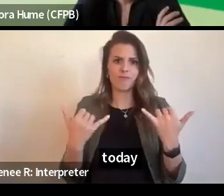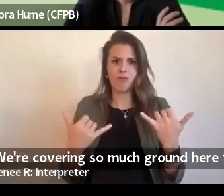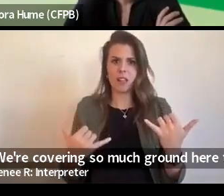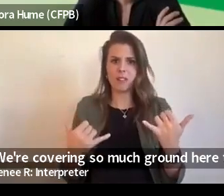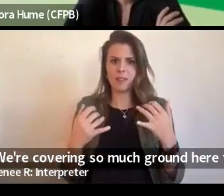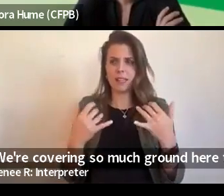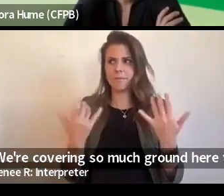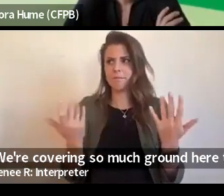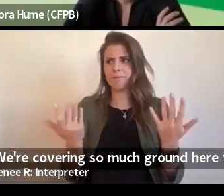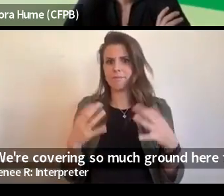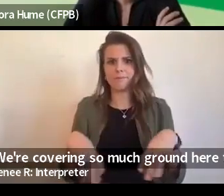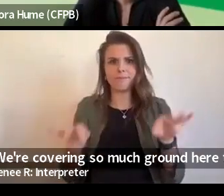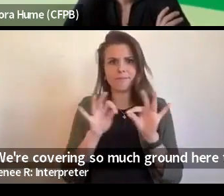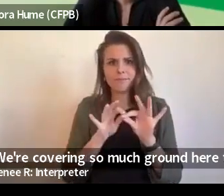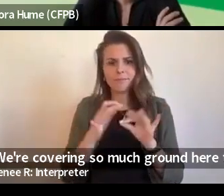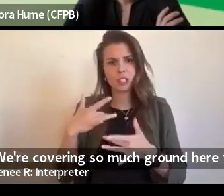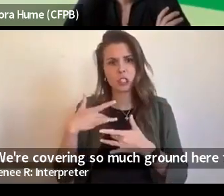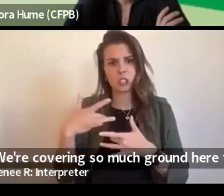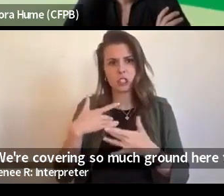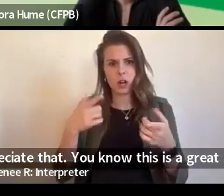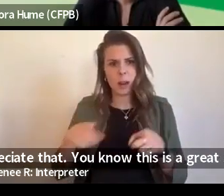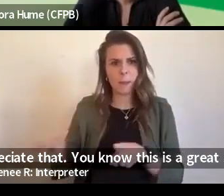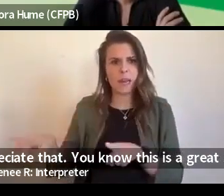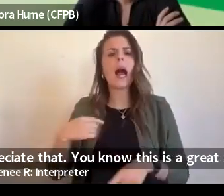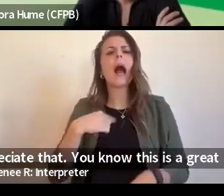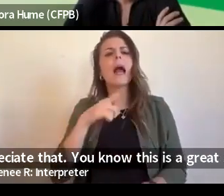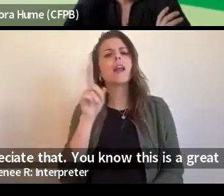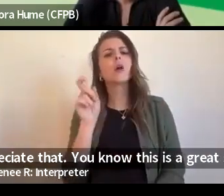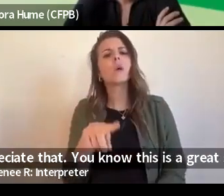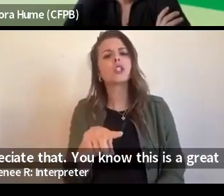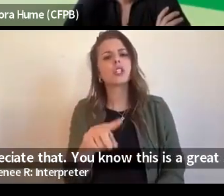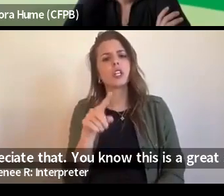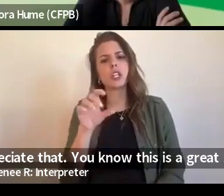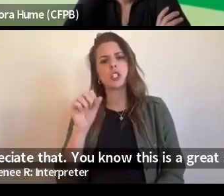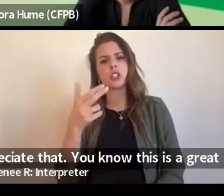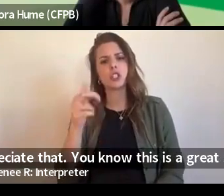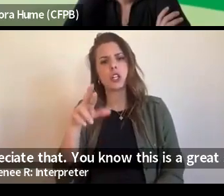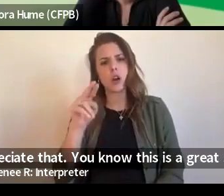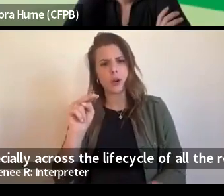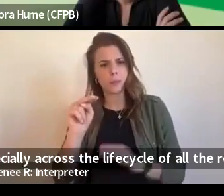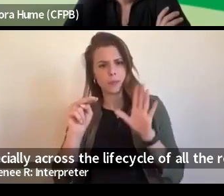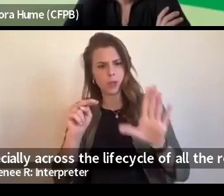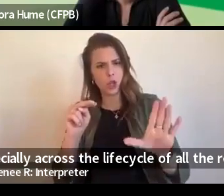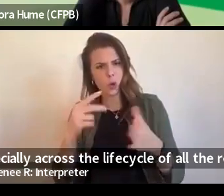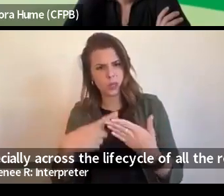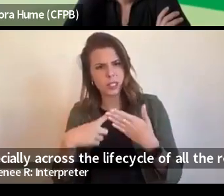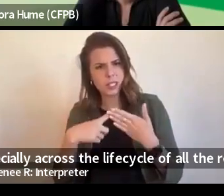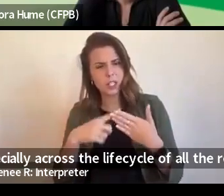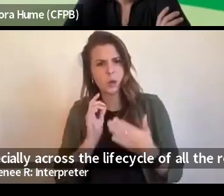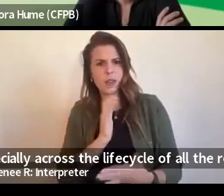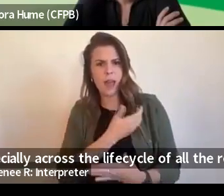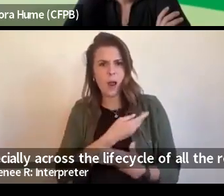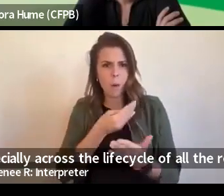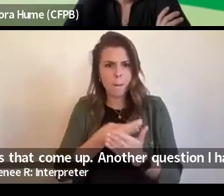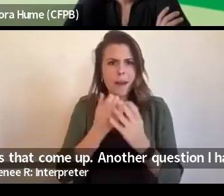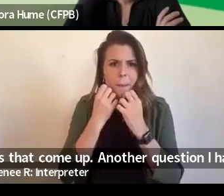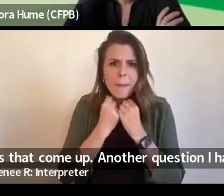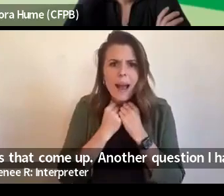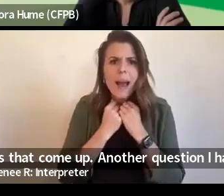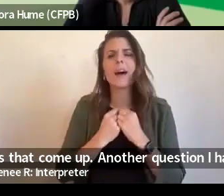come up. Another question I had for you, Sharon, in your discussion of what you're doing with Our Money Matters and your work